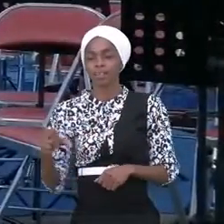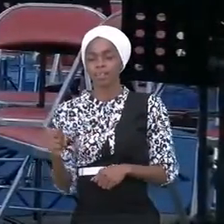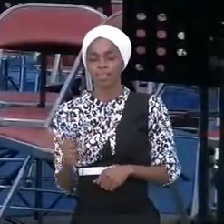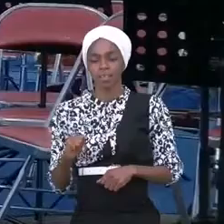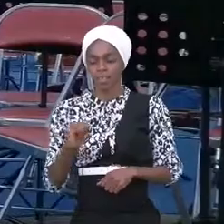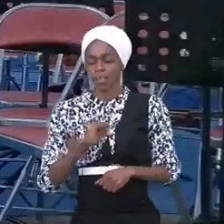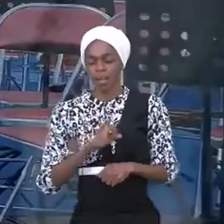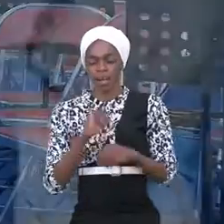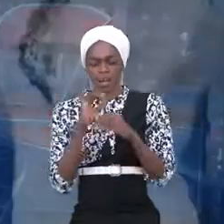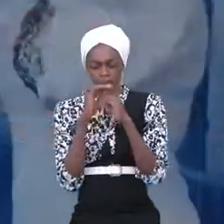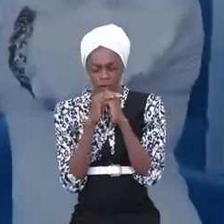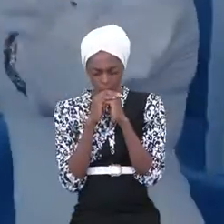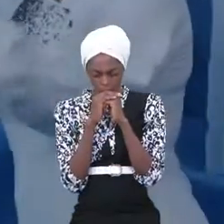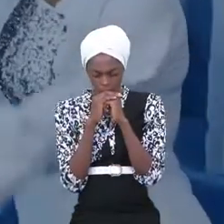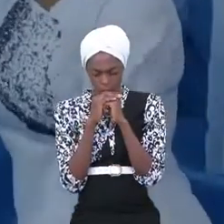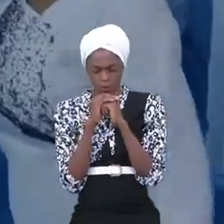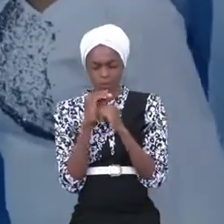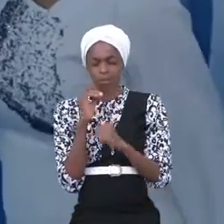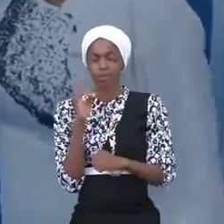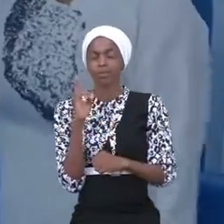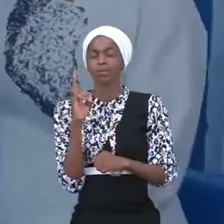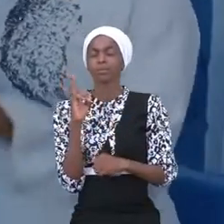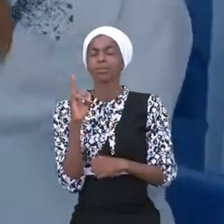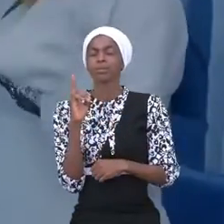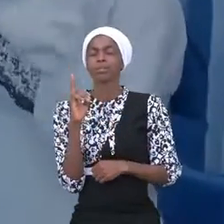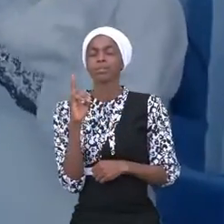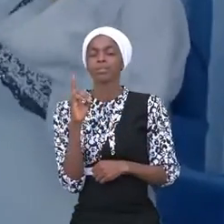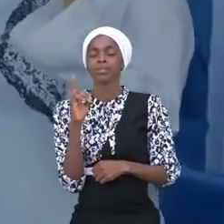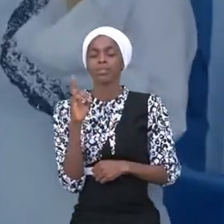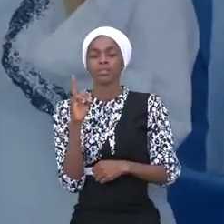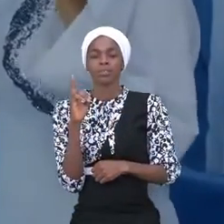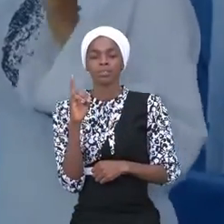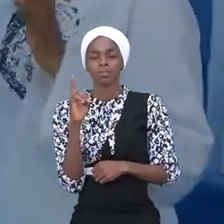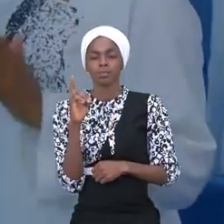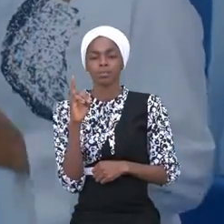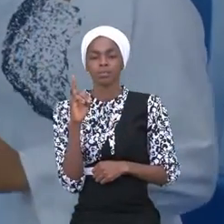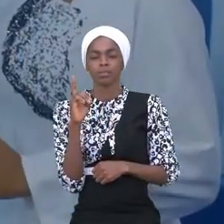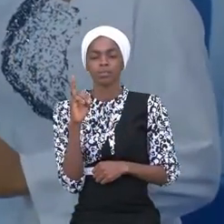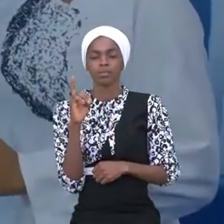Lord of Lords, we worship you.